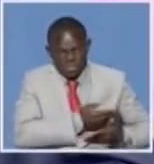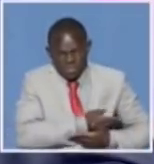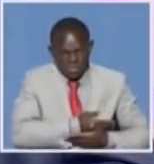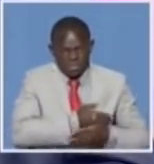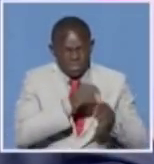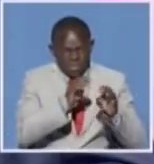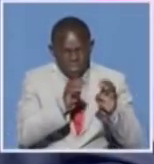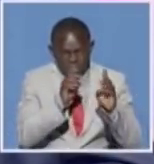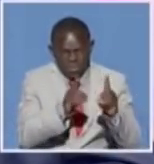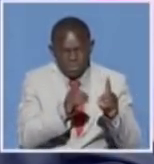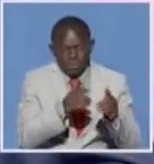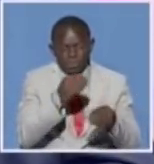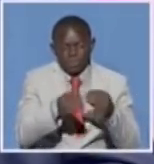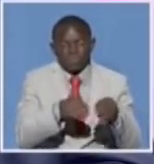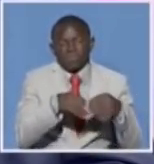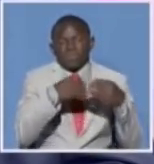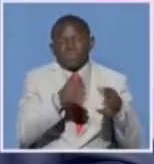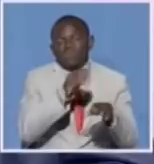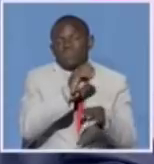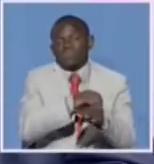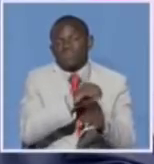levels of teacher-pupil ratio you highlight,